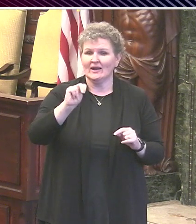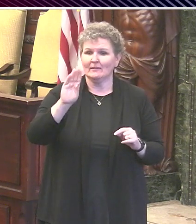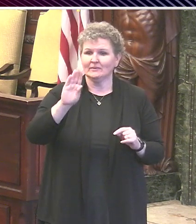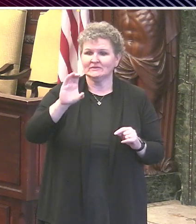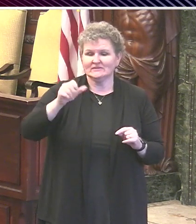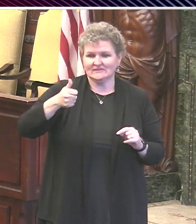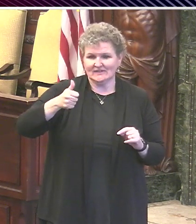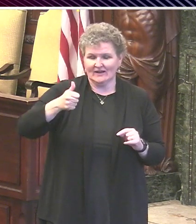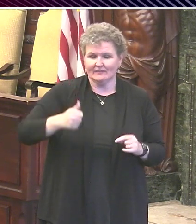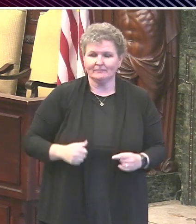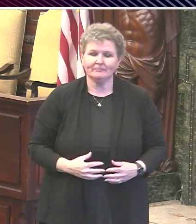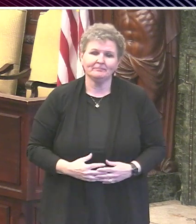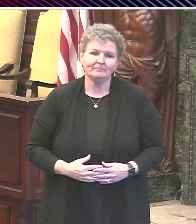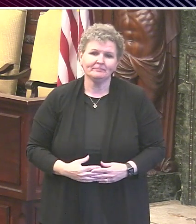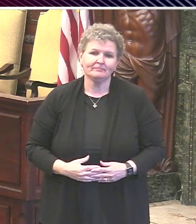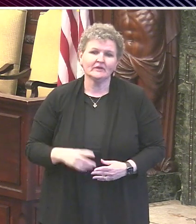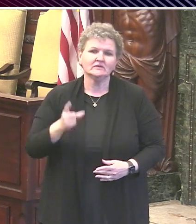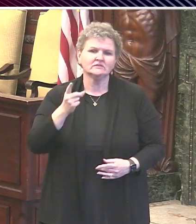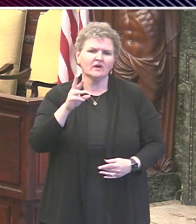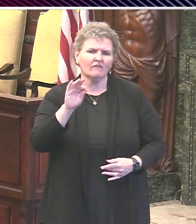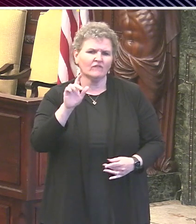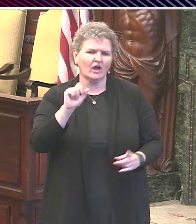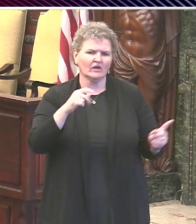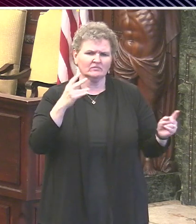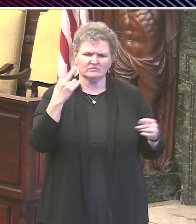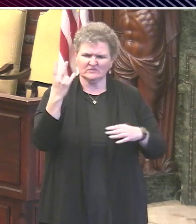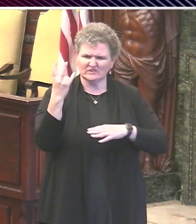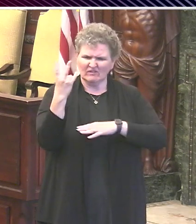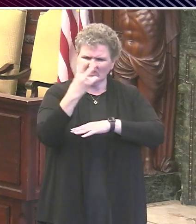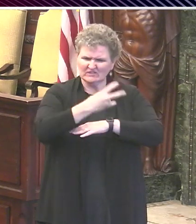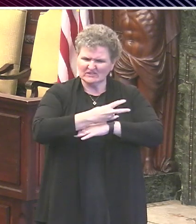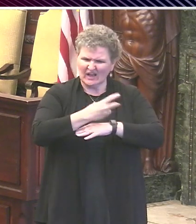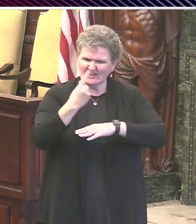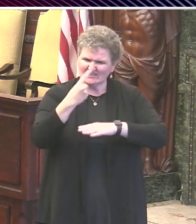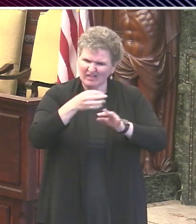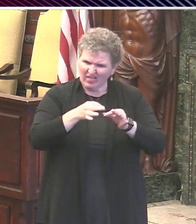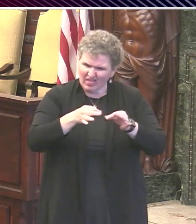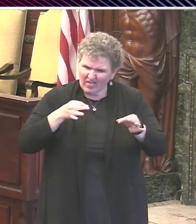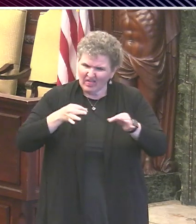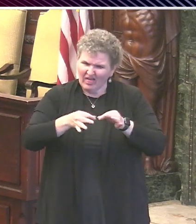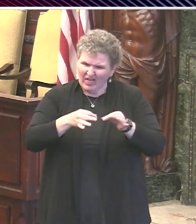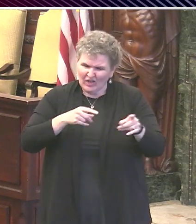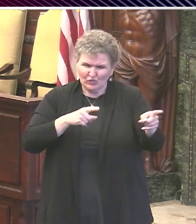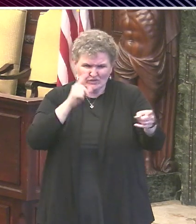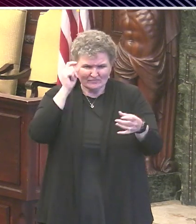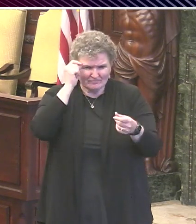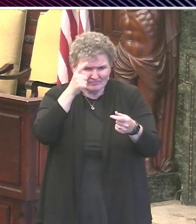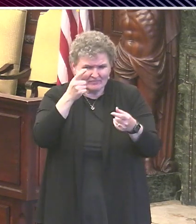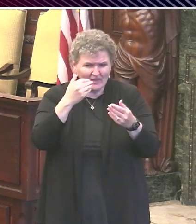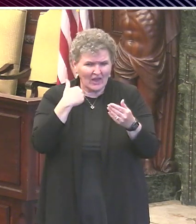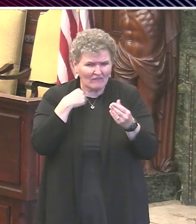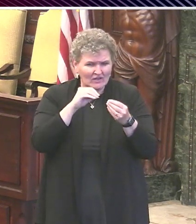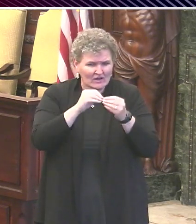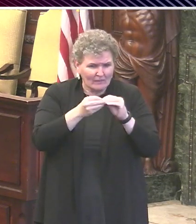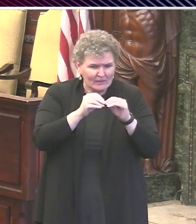Dr. Farley, with a 7-day lag, do you have enough up-to-date information to accurately gauge the infection right now?